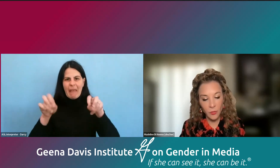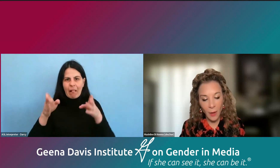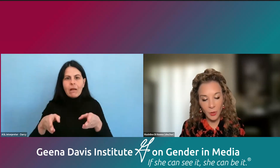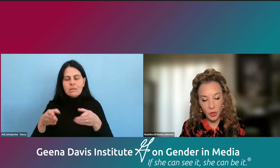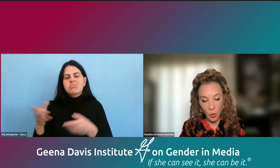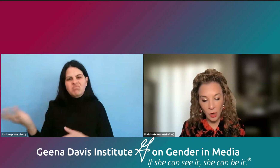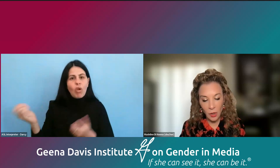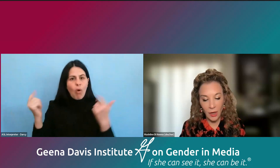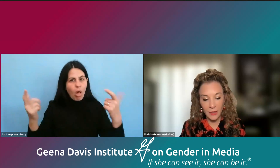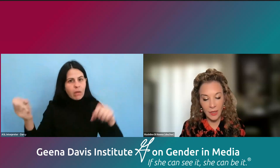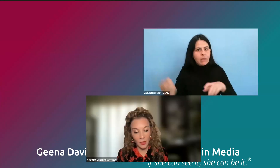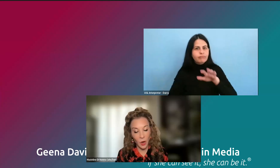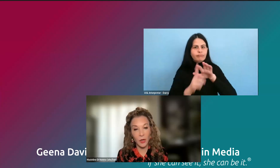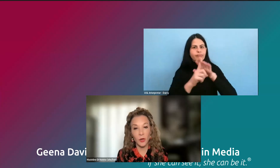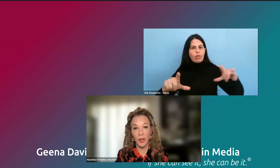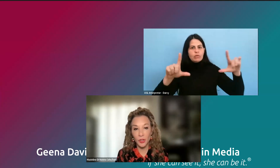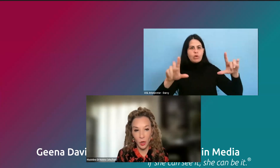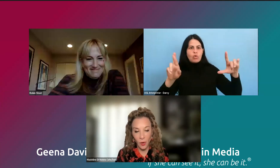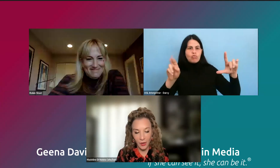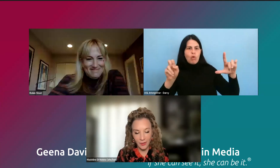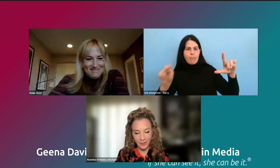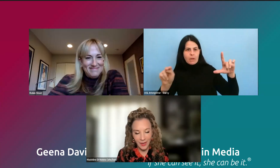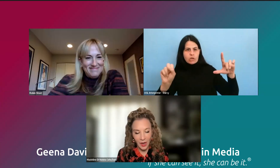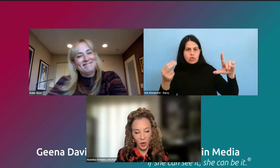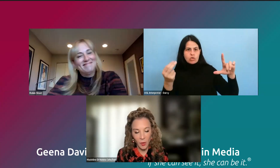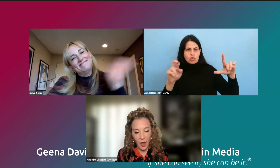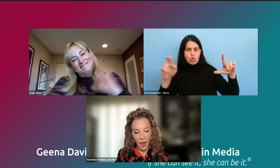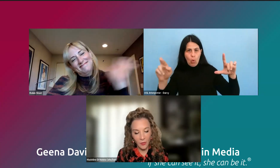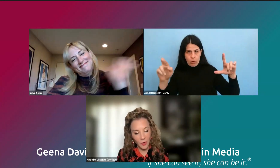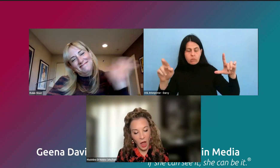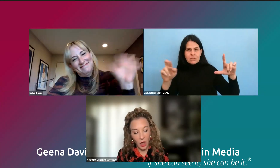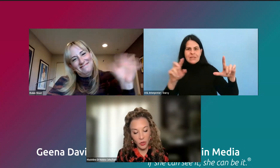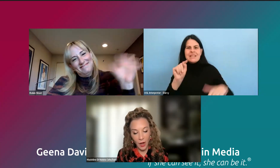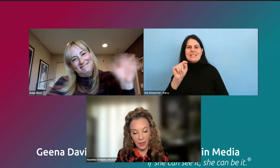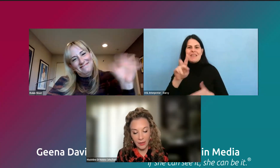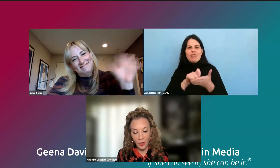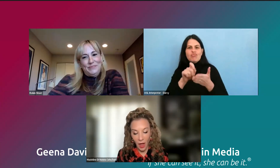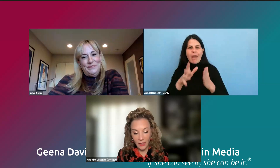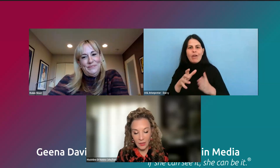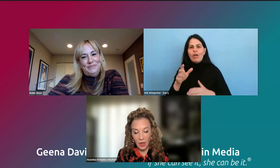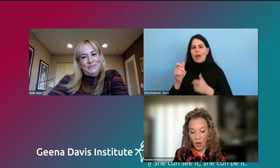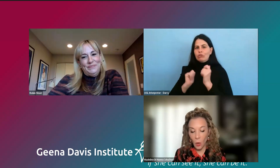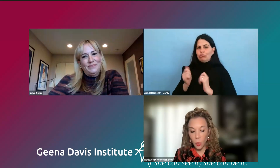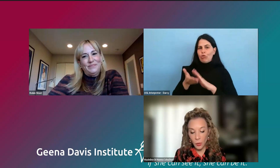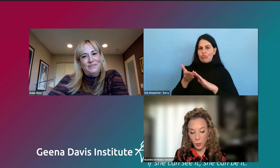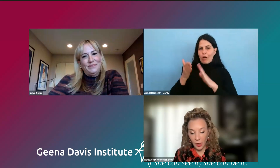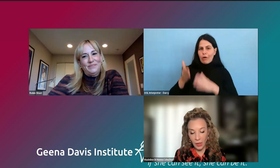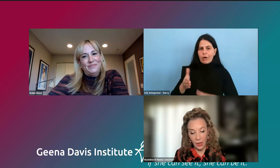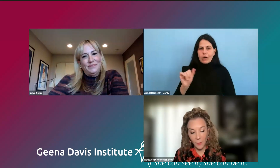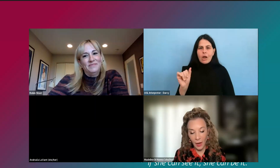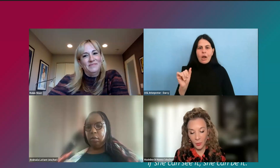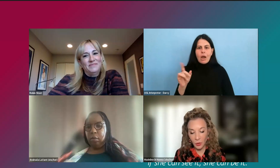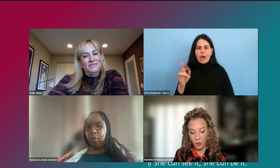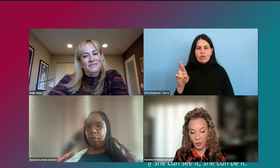We have Robin Shorr, a TV writer and showrunner. We have Andraéa LaVant,